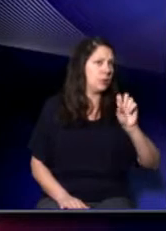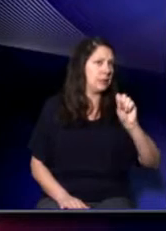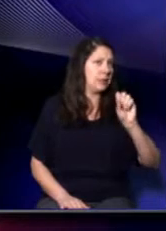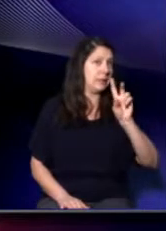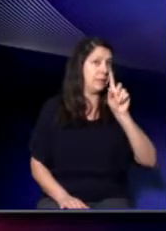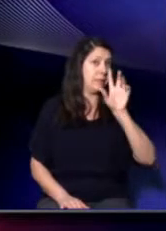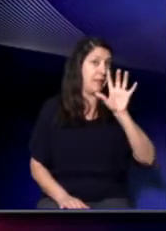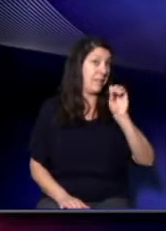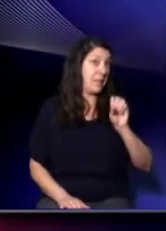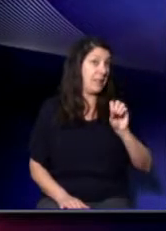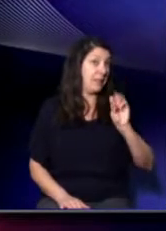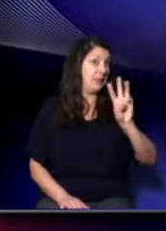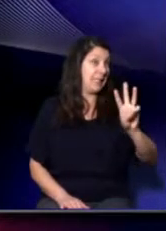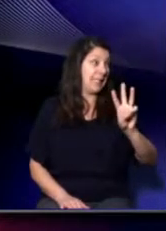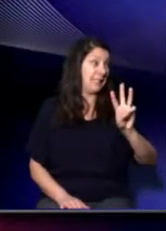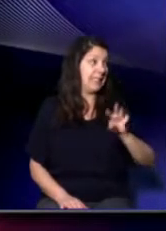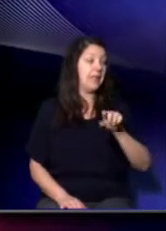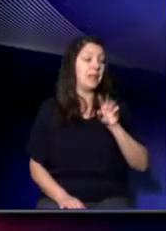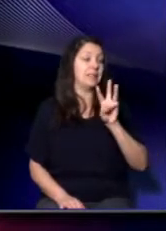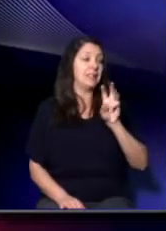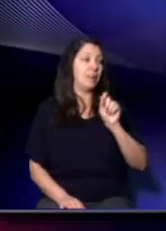7.05.